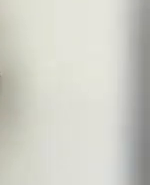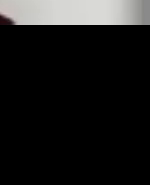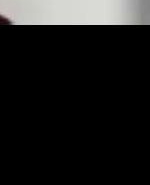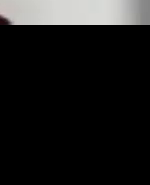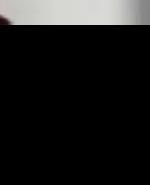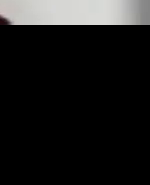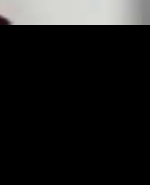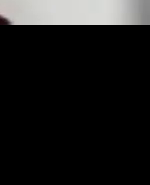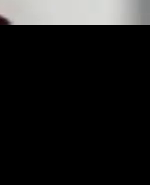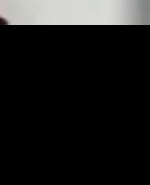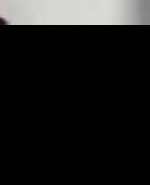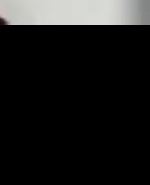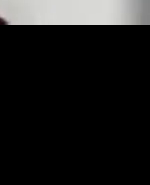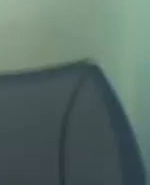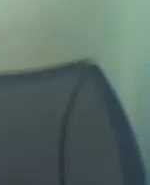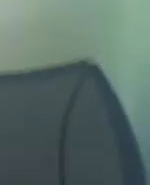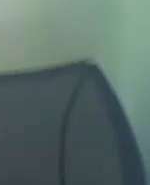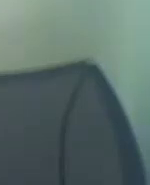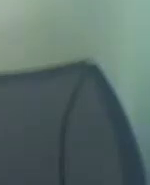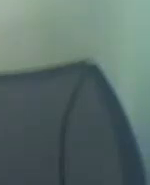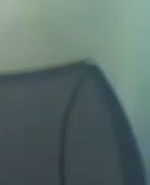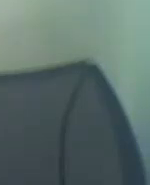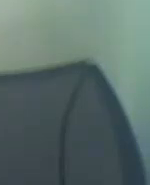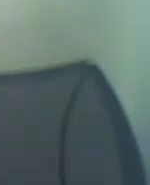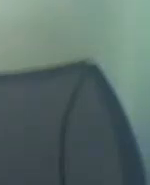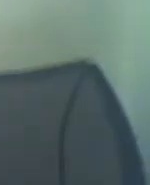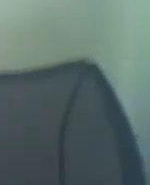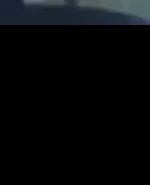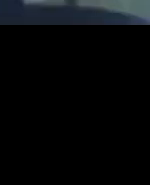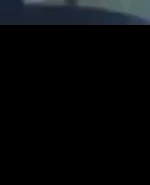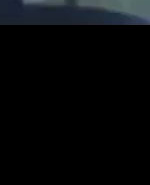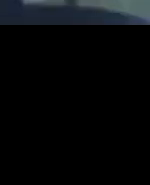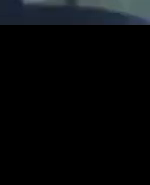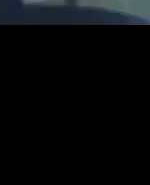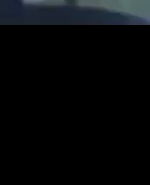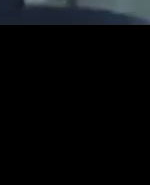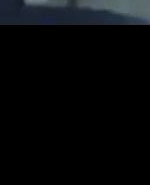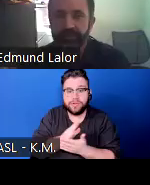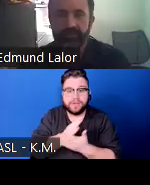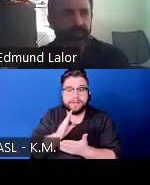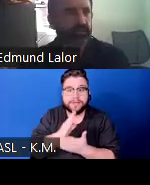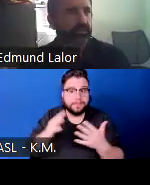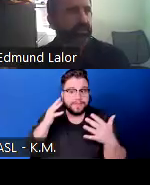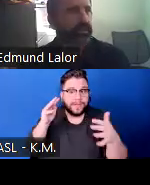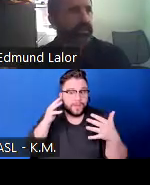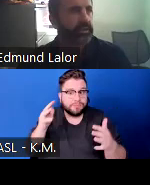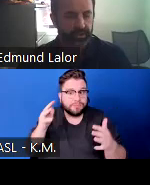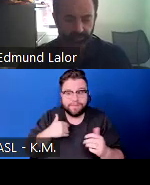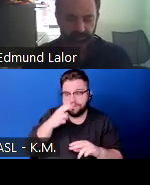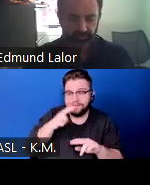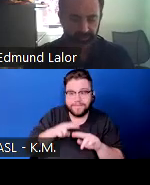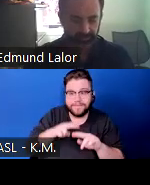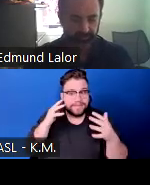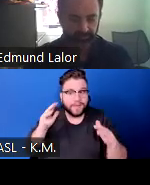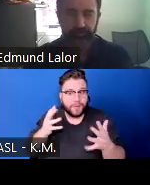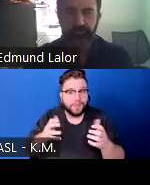Great, thank you. Let me just share my screen. I also want to make sure I can share some sounds because I have a couple of fun sounds in here that I'd like to share